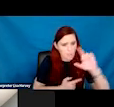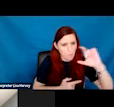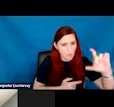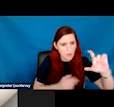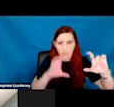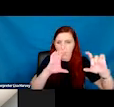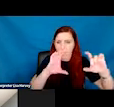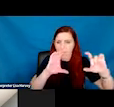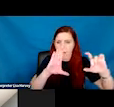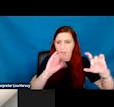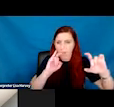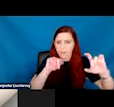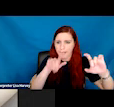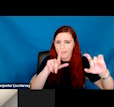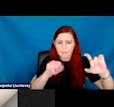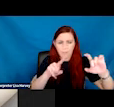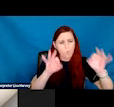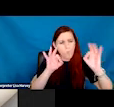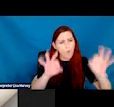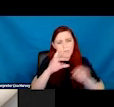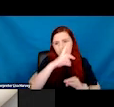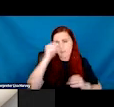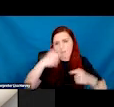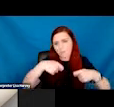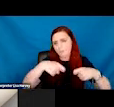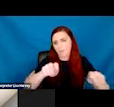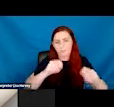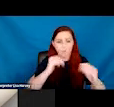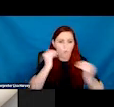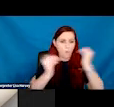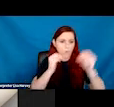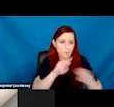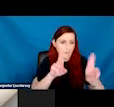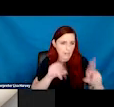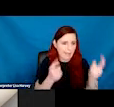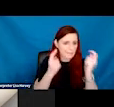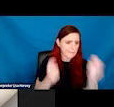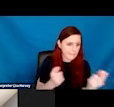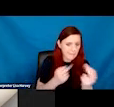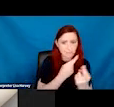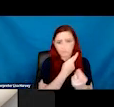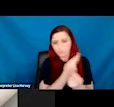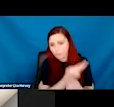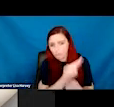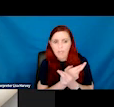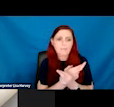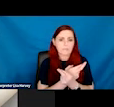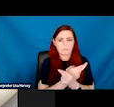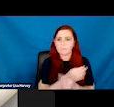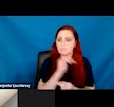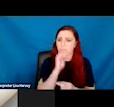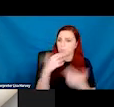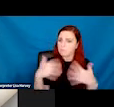Clonakilty, which is a wonderful example of a street where older people can sit and rest, and it makes for a very